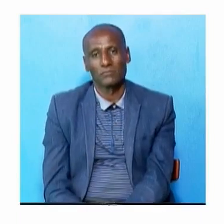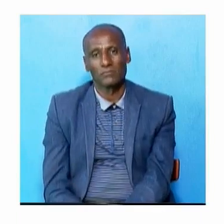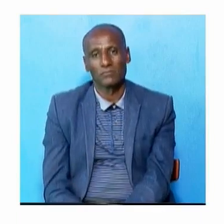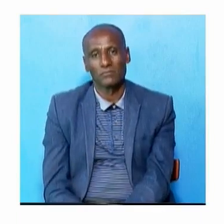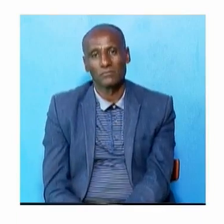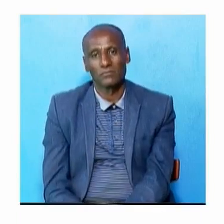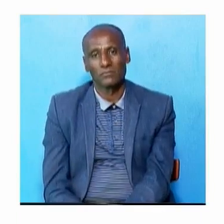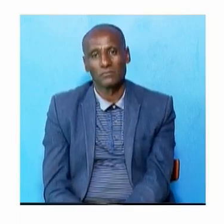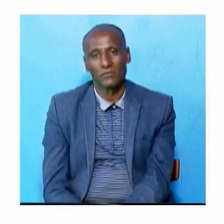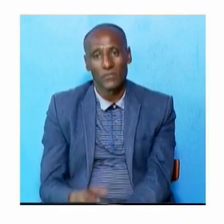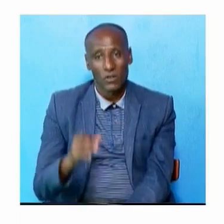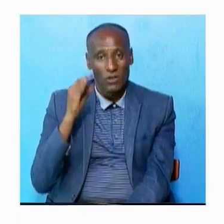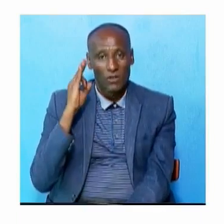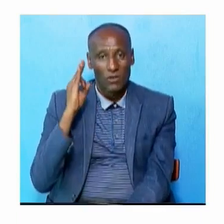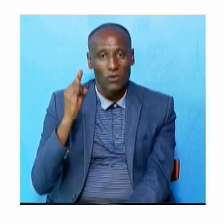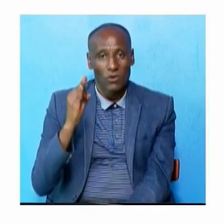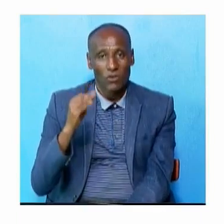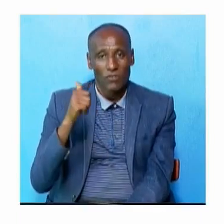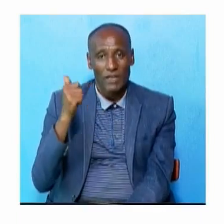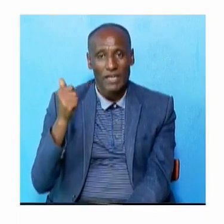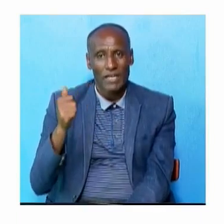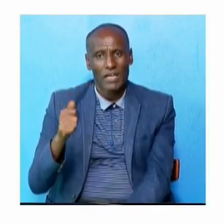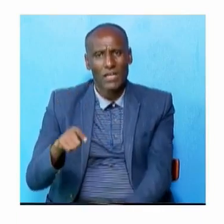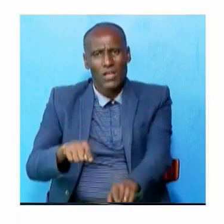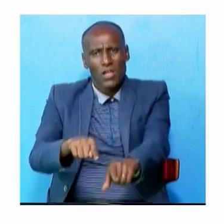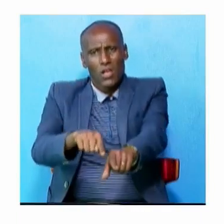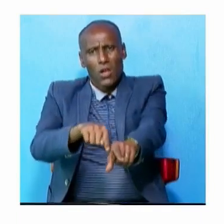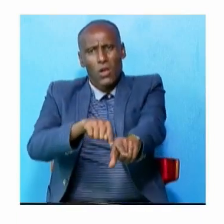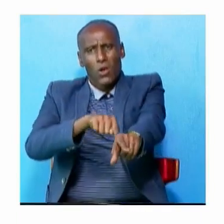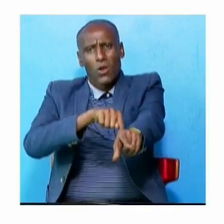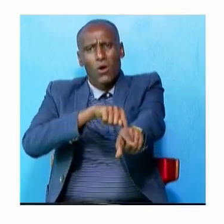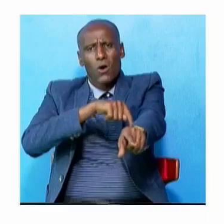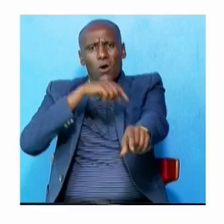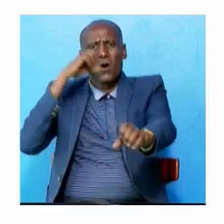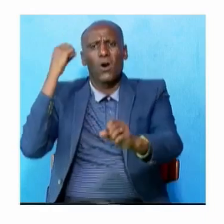In the middle of a long action.